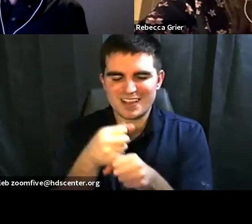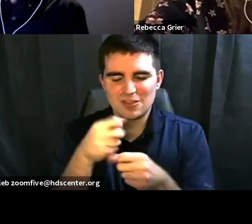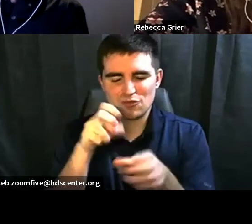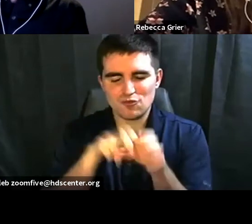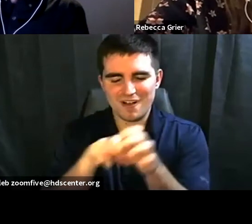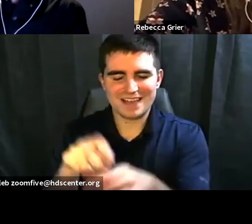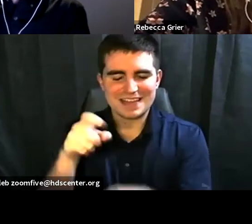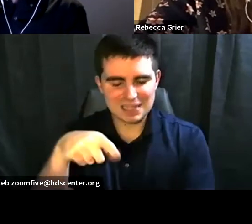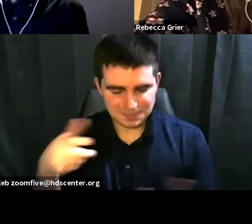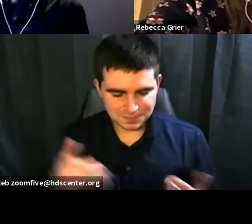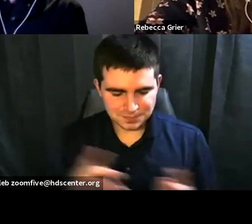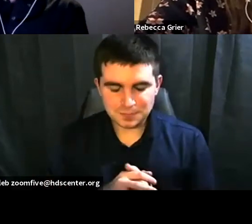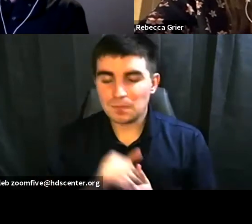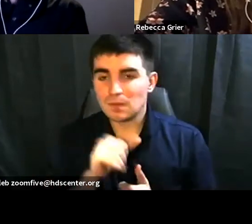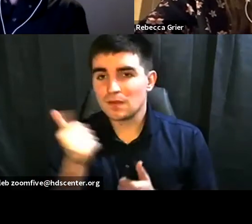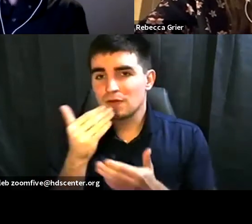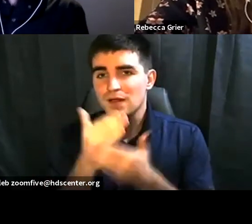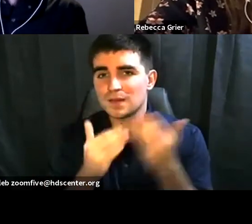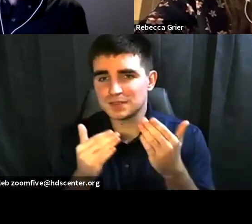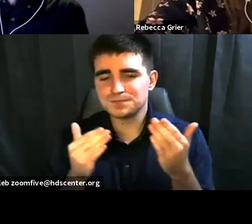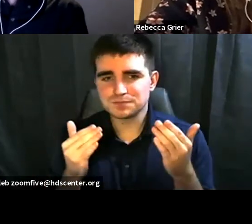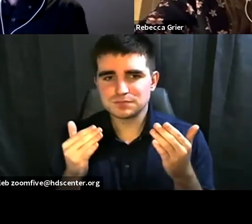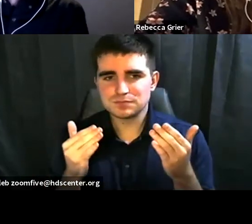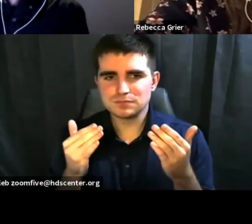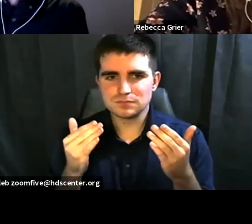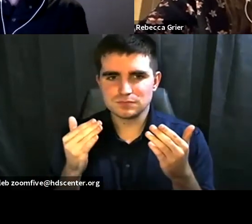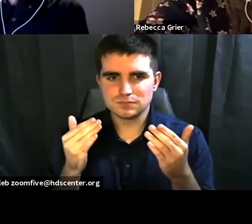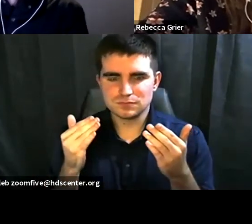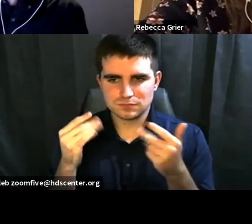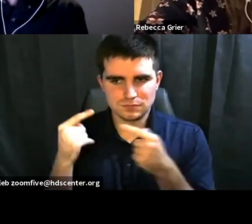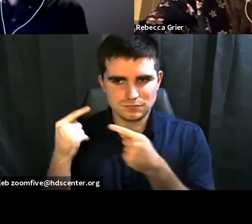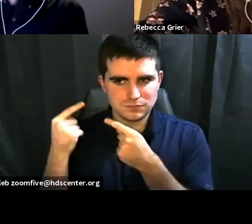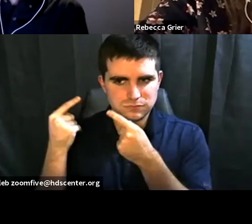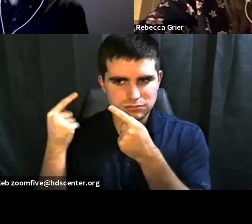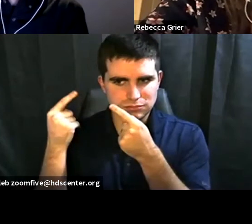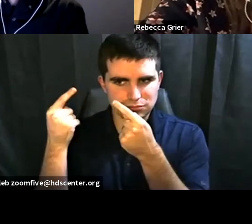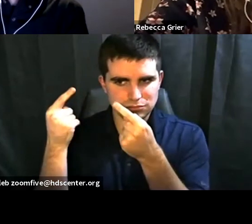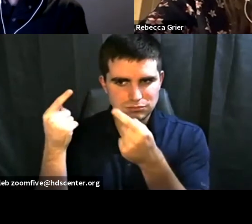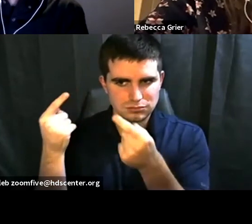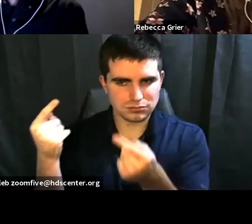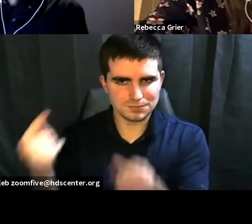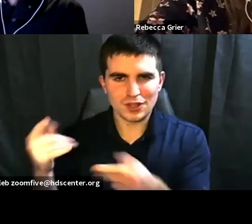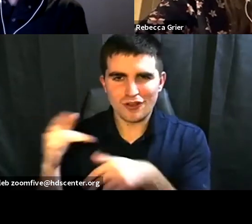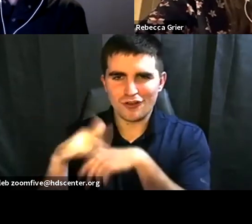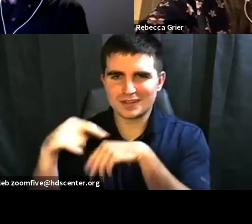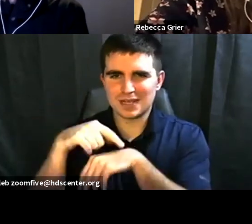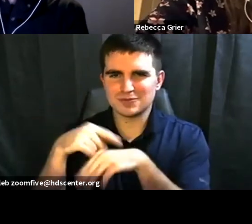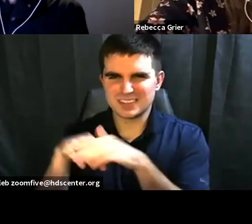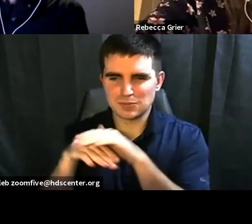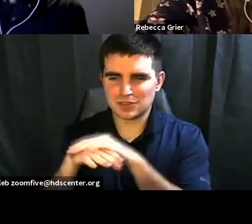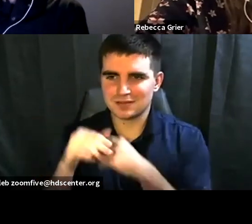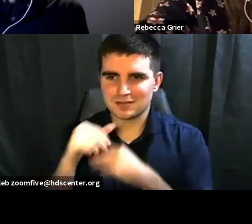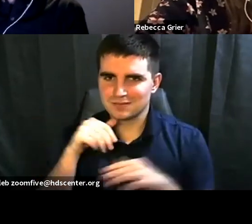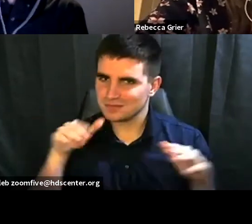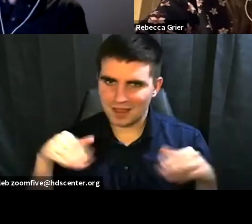another element that kind of has been lingering since the early days of accessibility that hasn't gone away yet either.